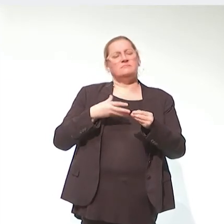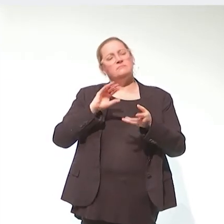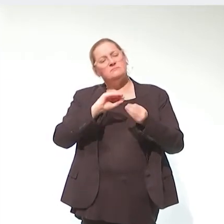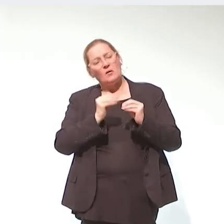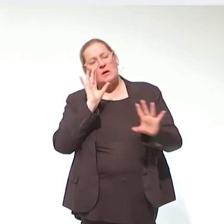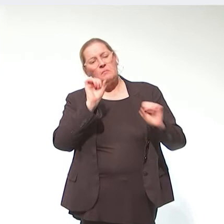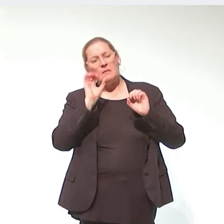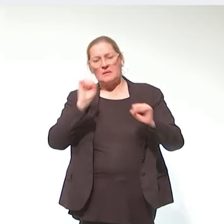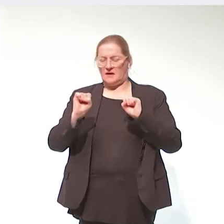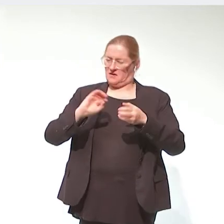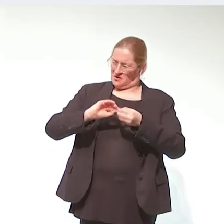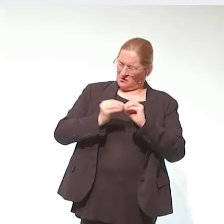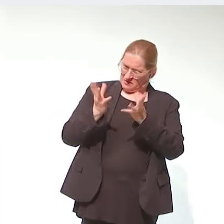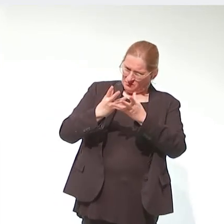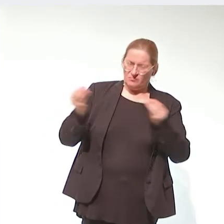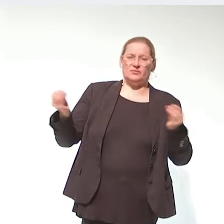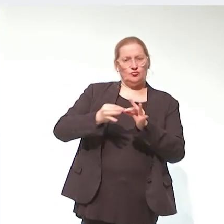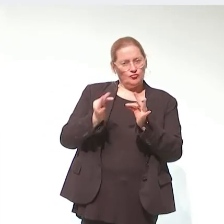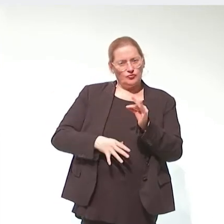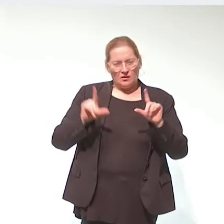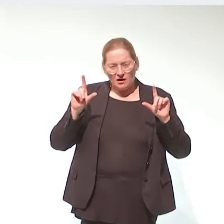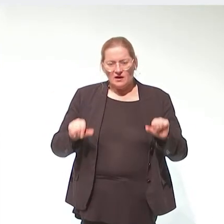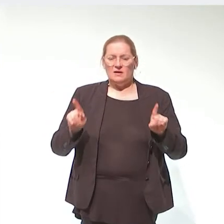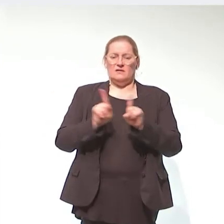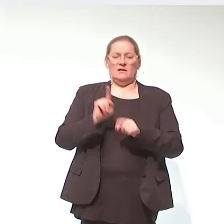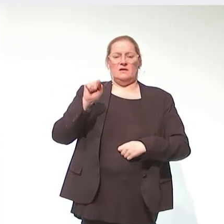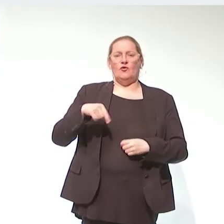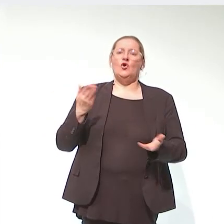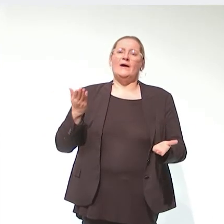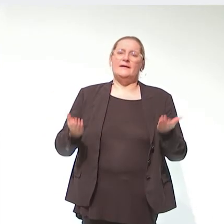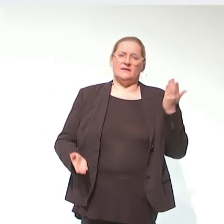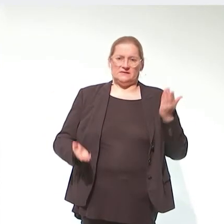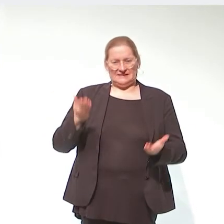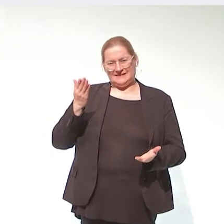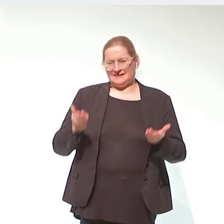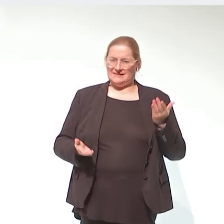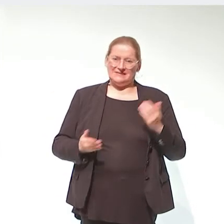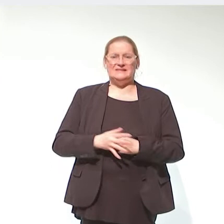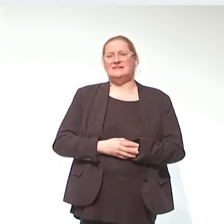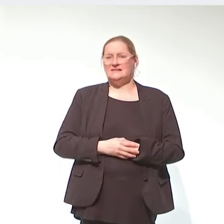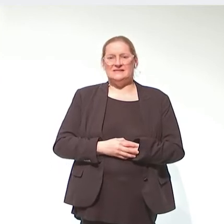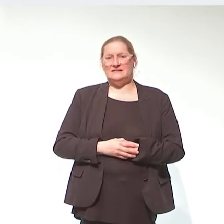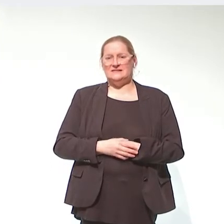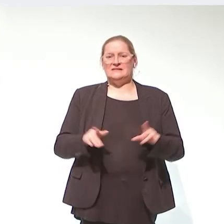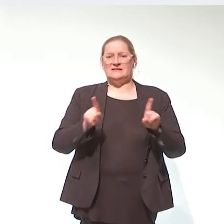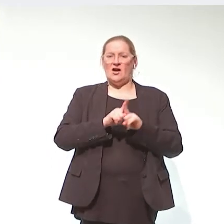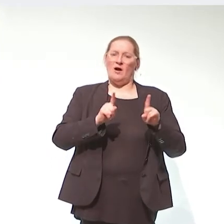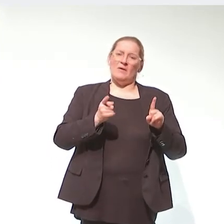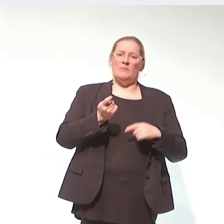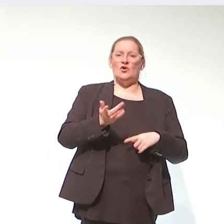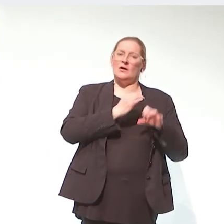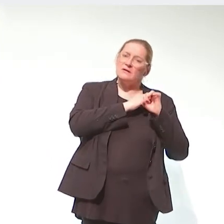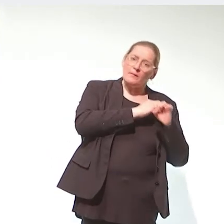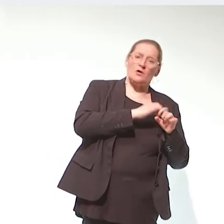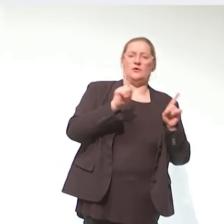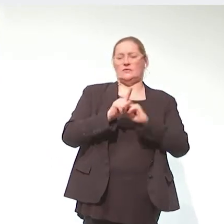tools to be able to identify problems, overcome them, to find a balance between autonomy